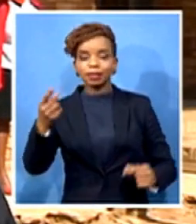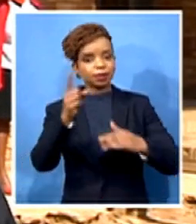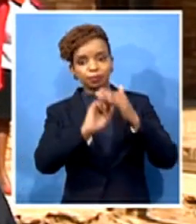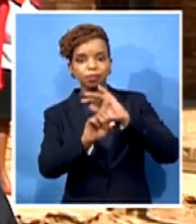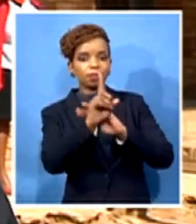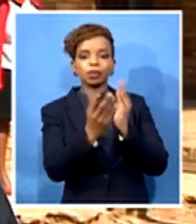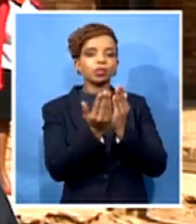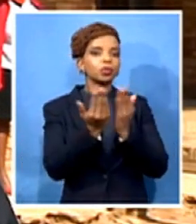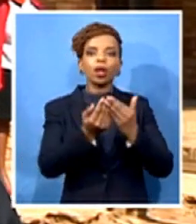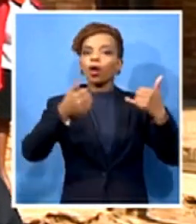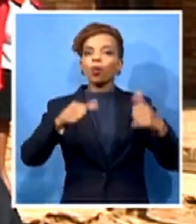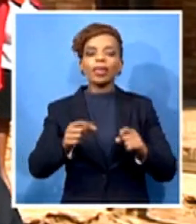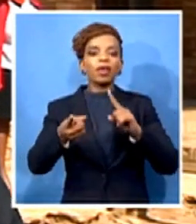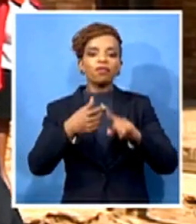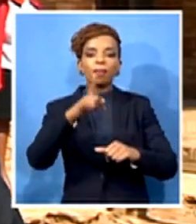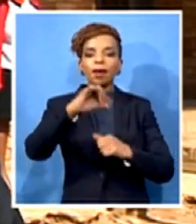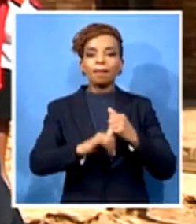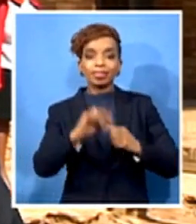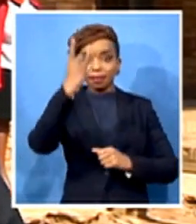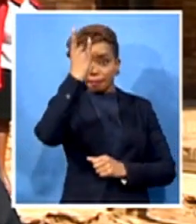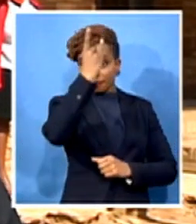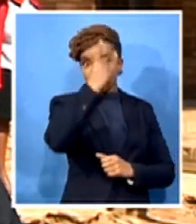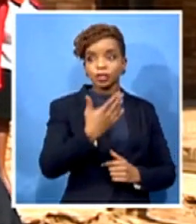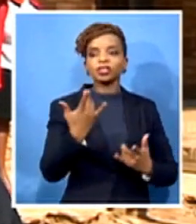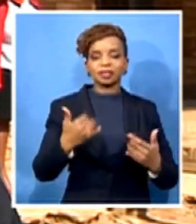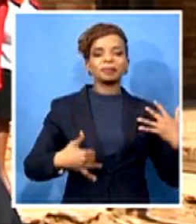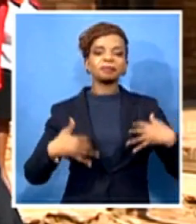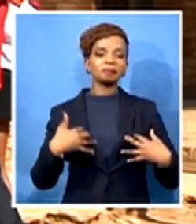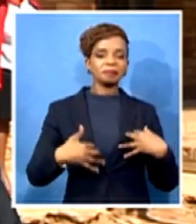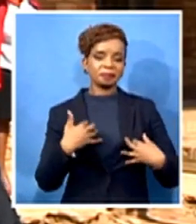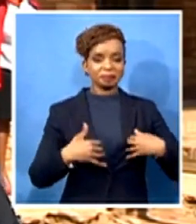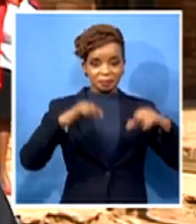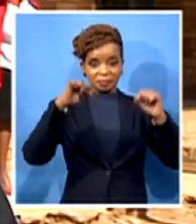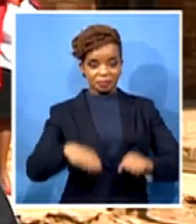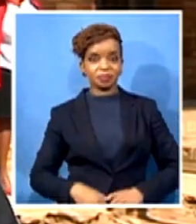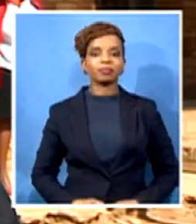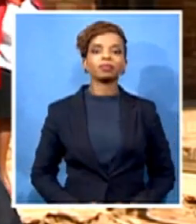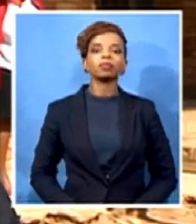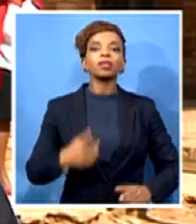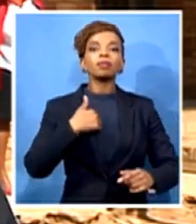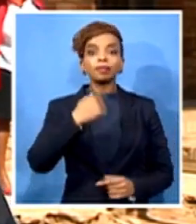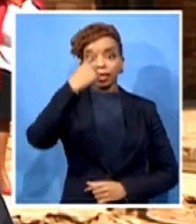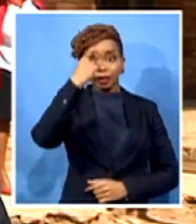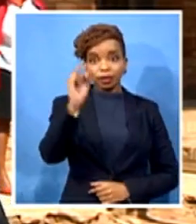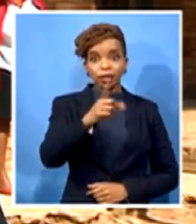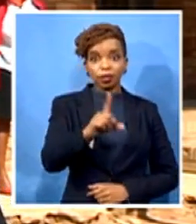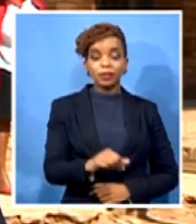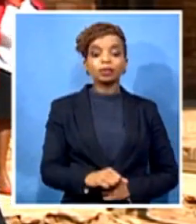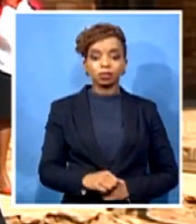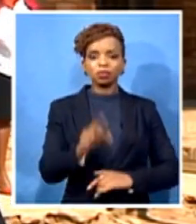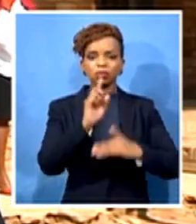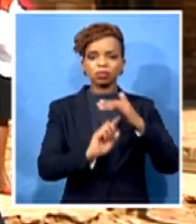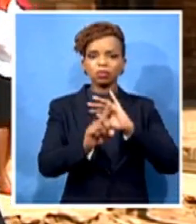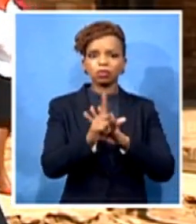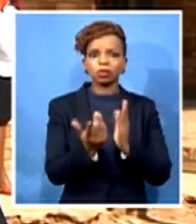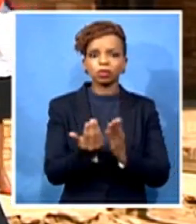was quite an excitement. And I think when we went to school with him, he was quite disappointed that he was unable to attend, I think,